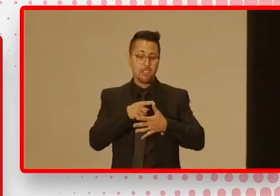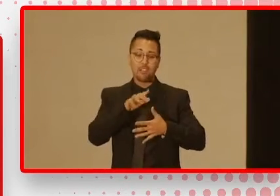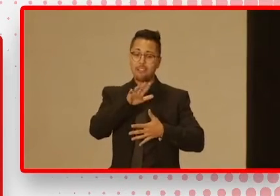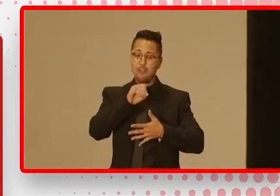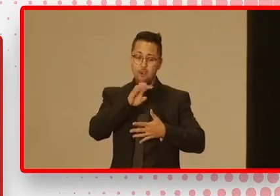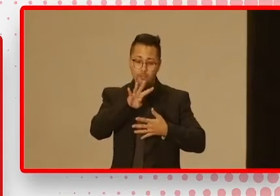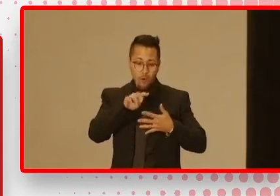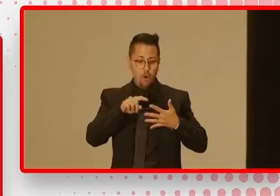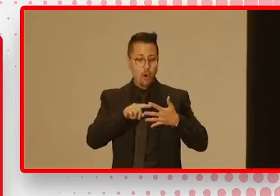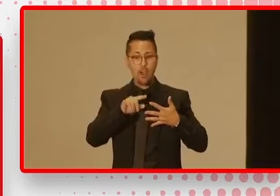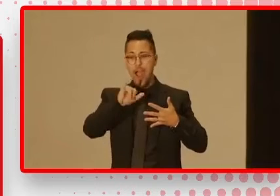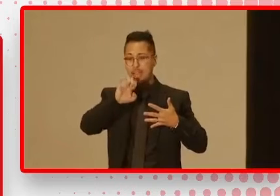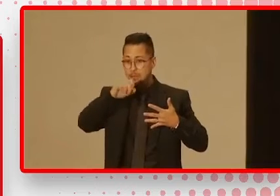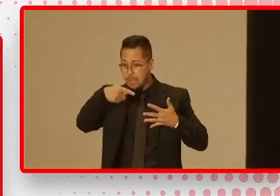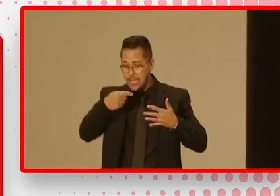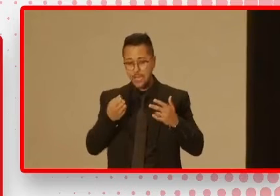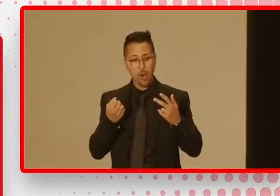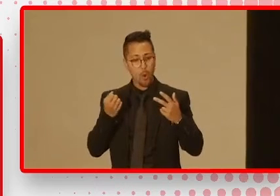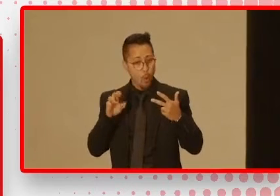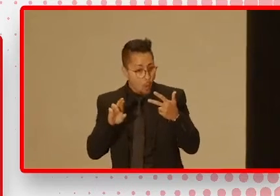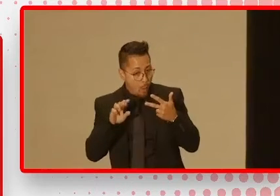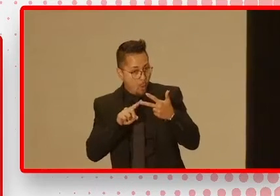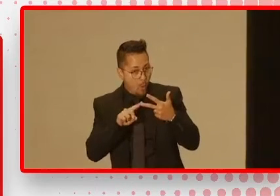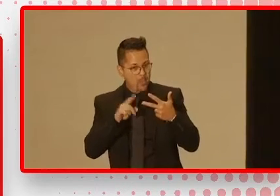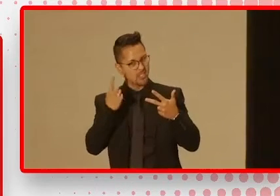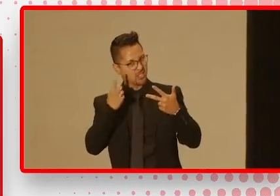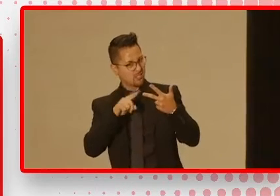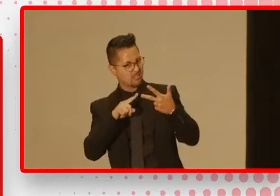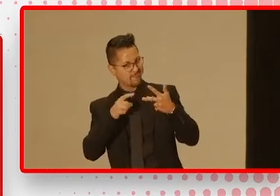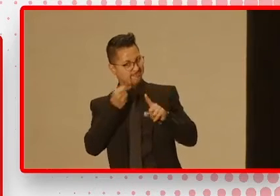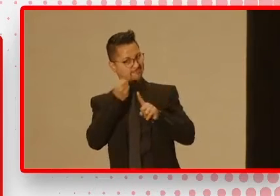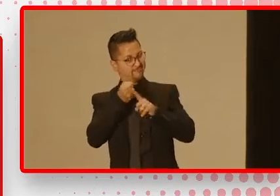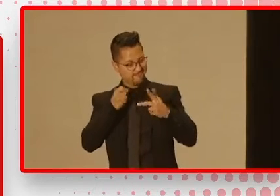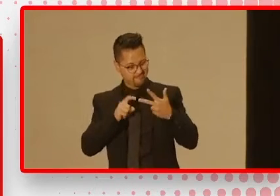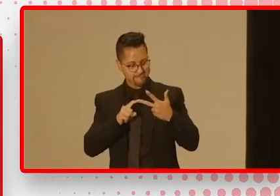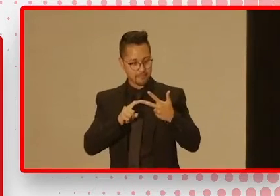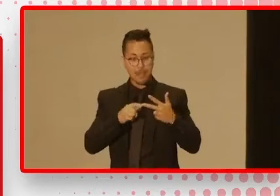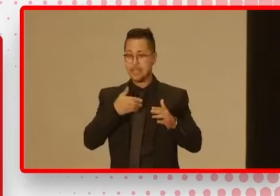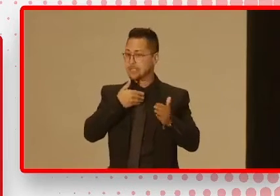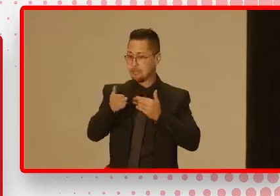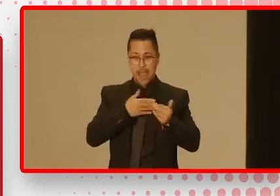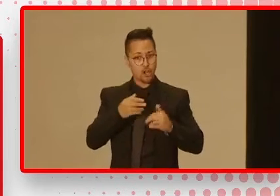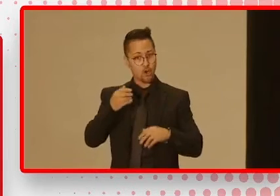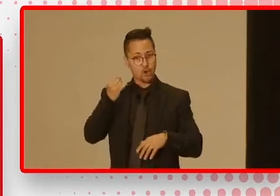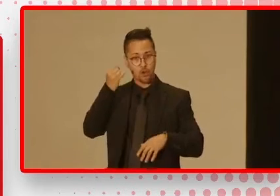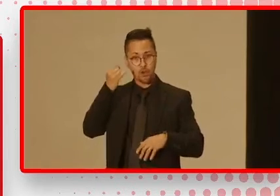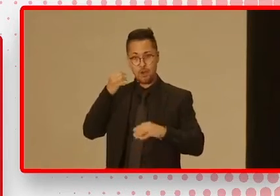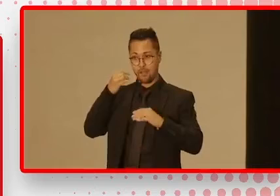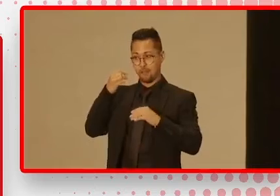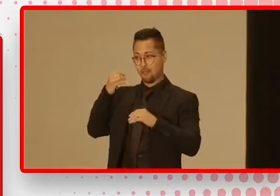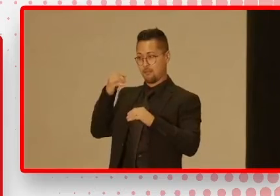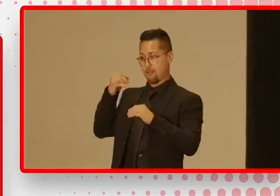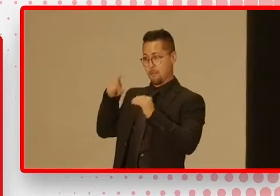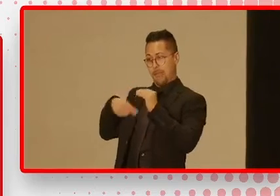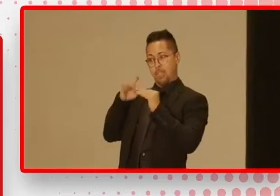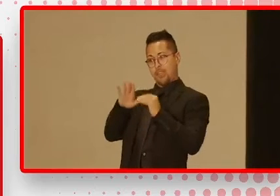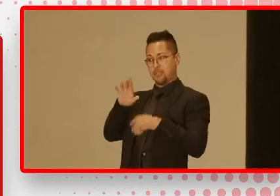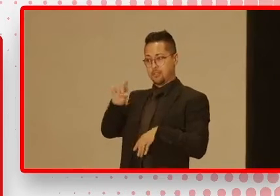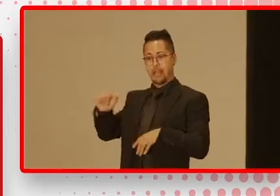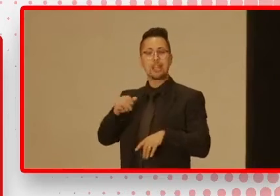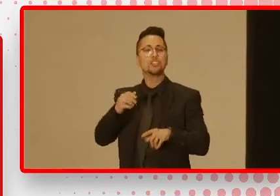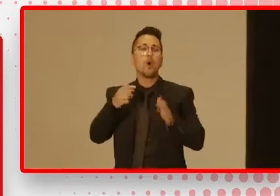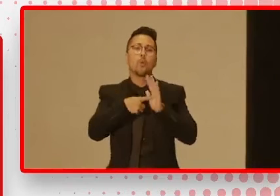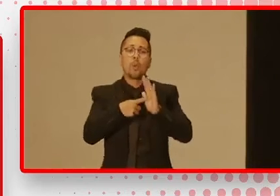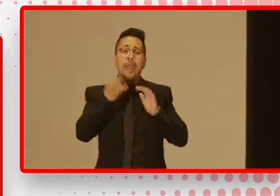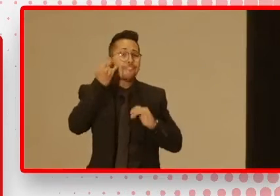IEP, or, this is the catcher, regarded as having a disability. So if you are a mother of a